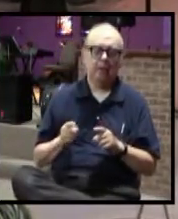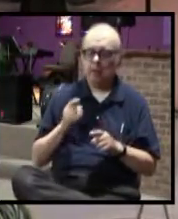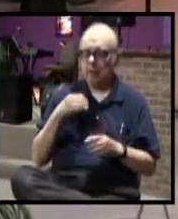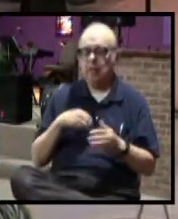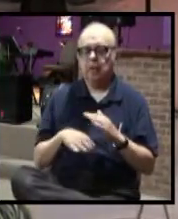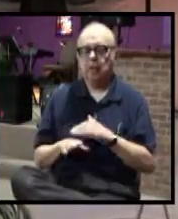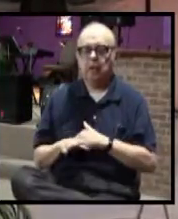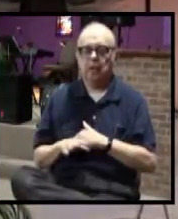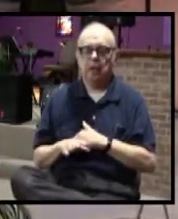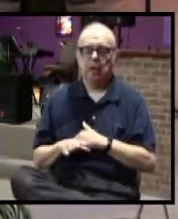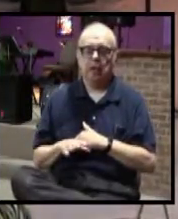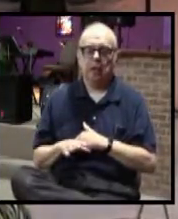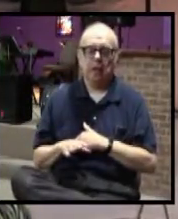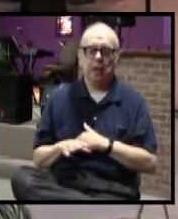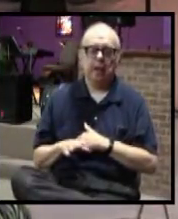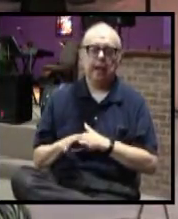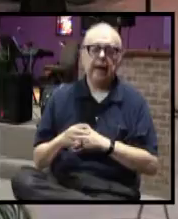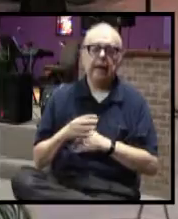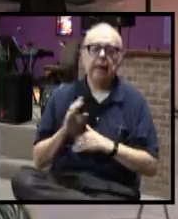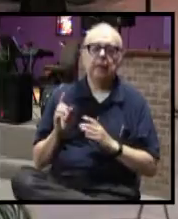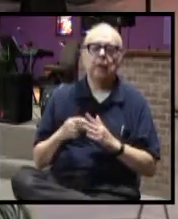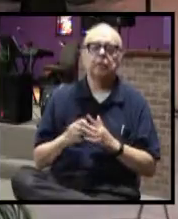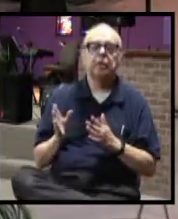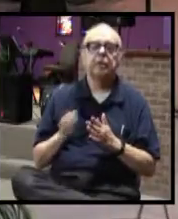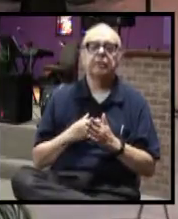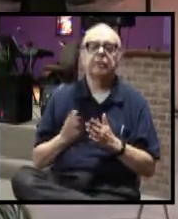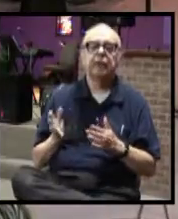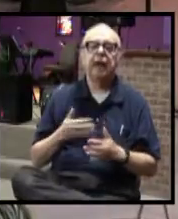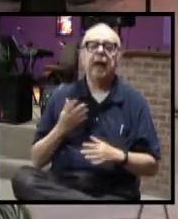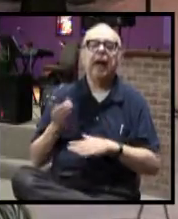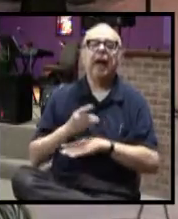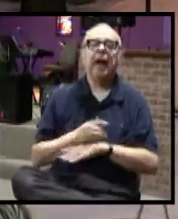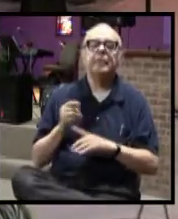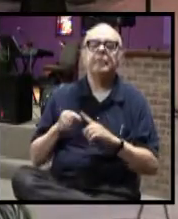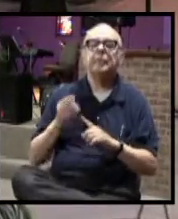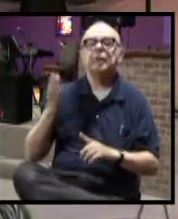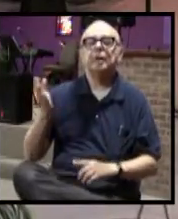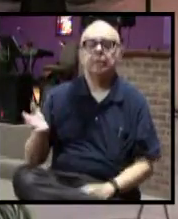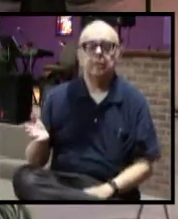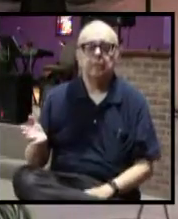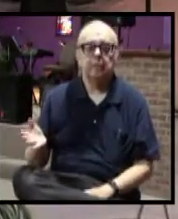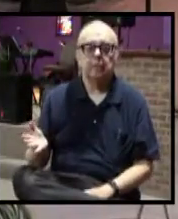And when she walks in, they all broke out singing happy birthday to you.